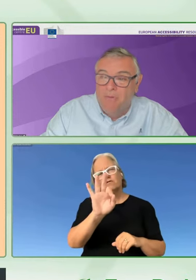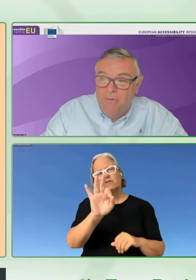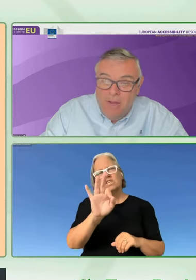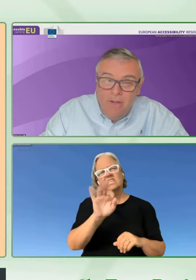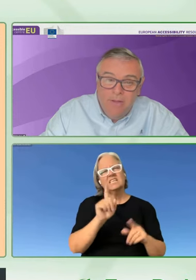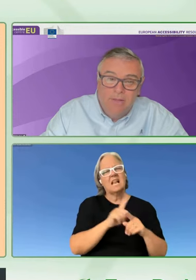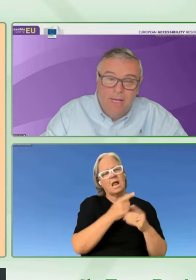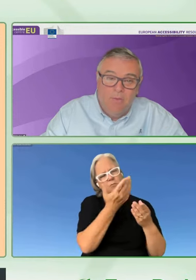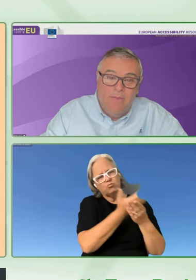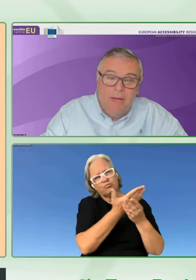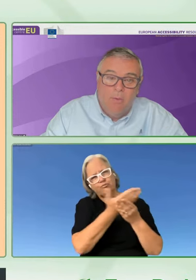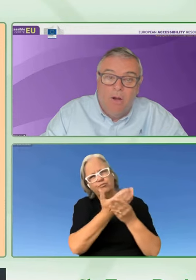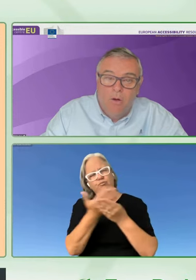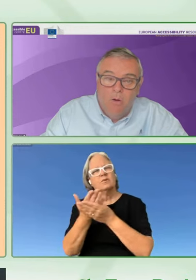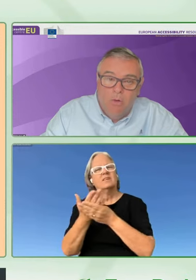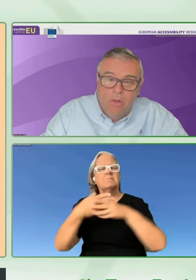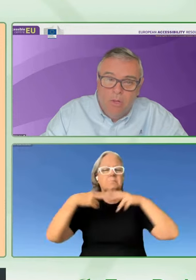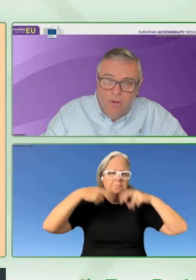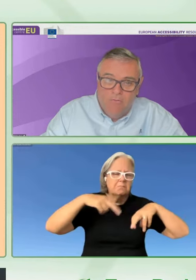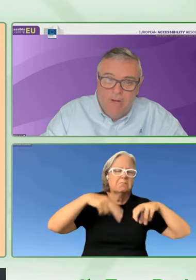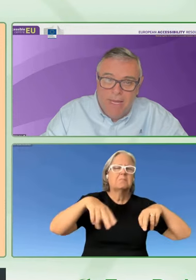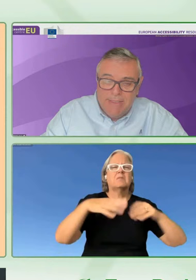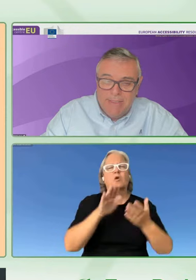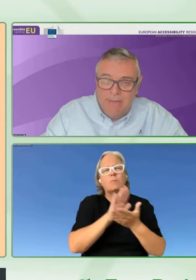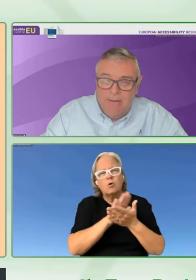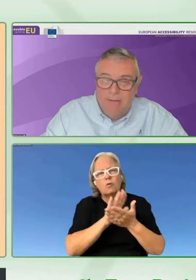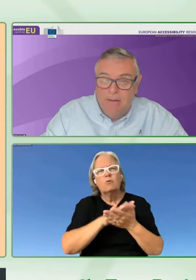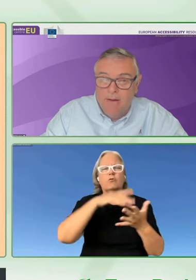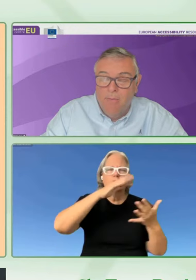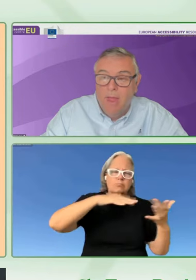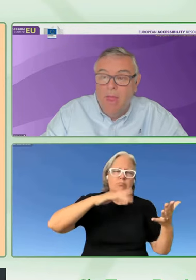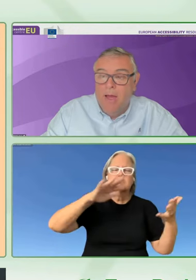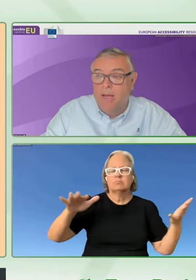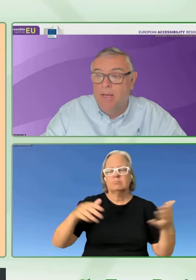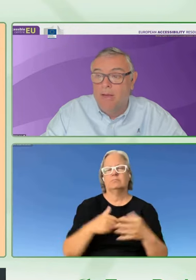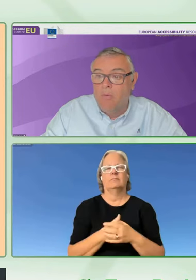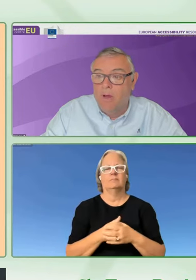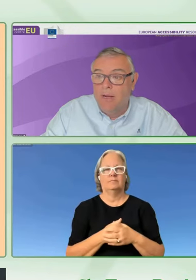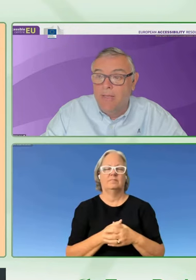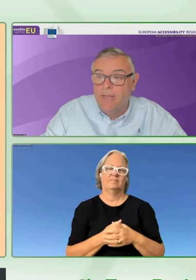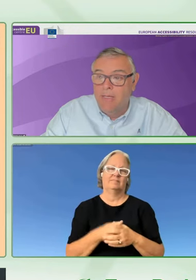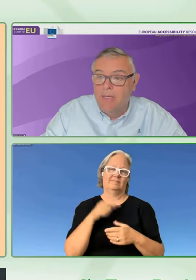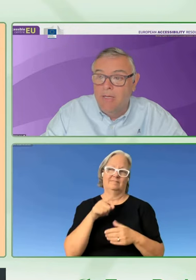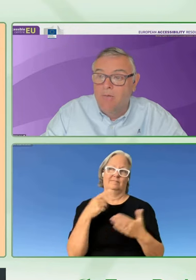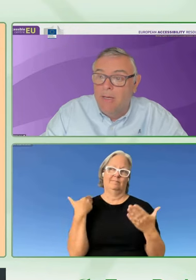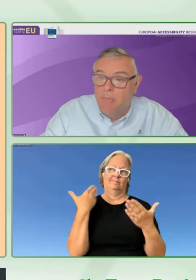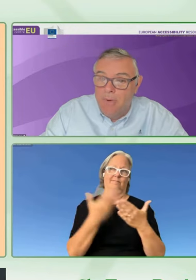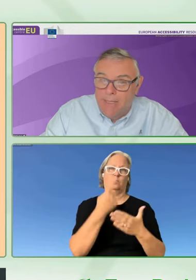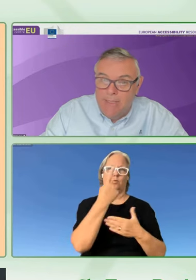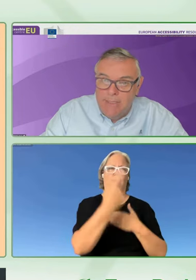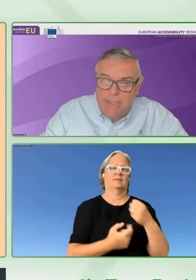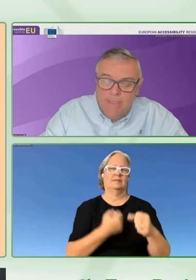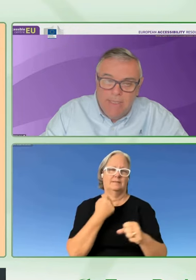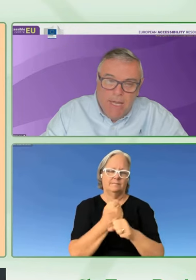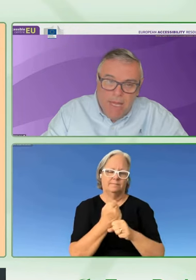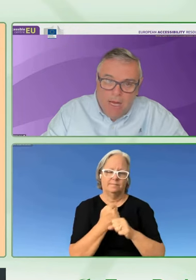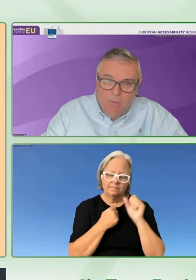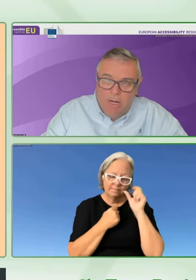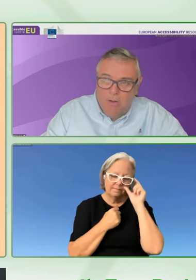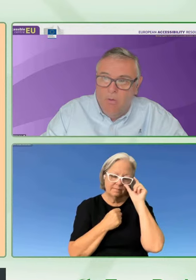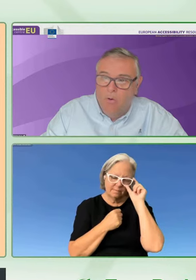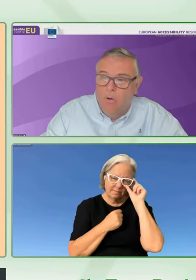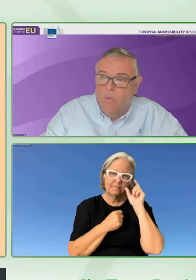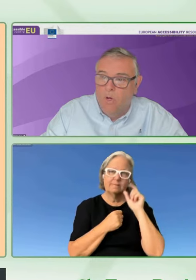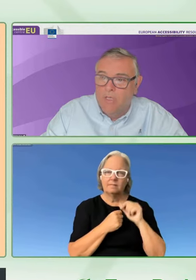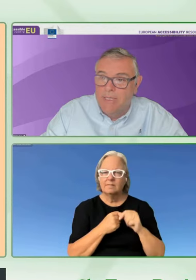multiply per three now our goal of last year. And regarding good practices,